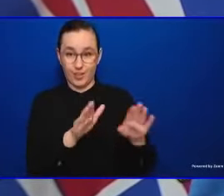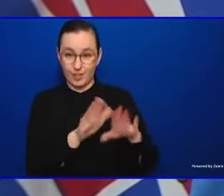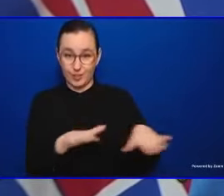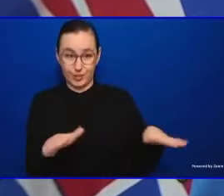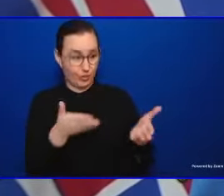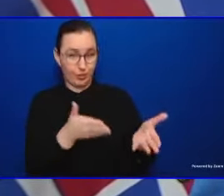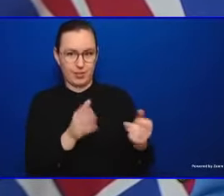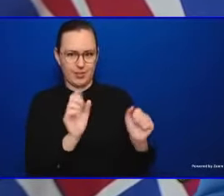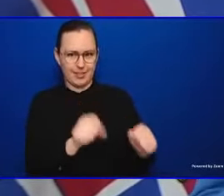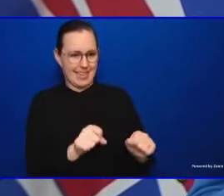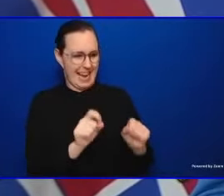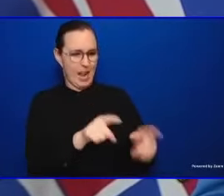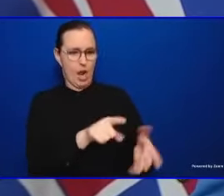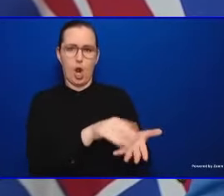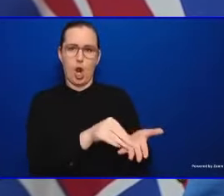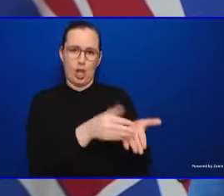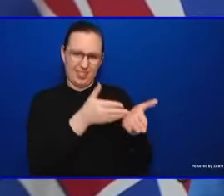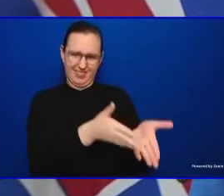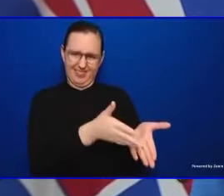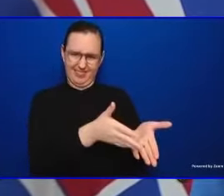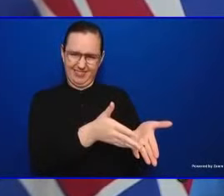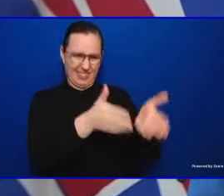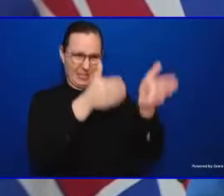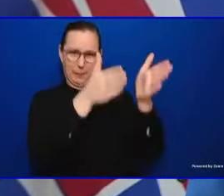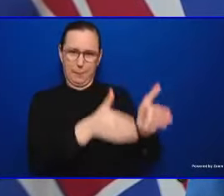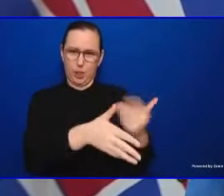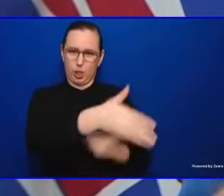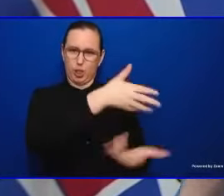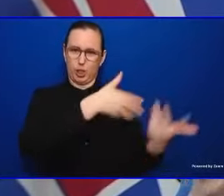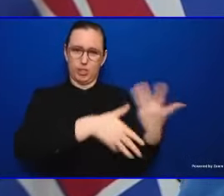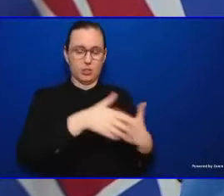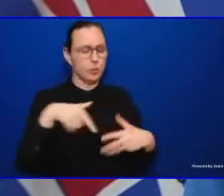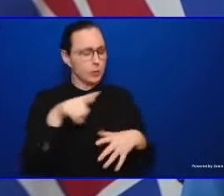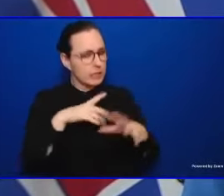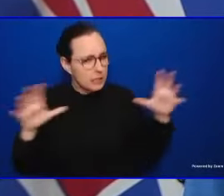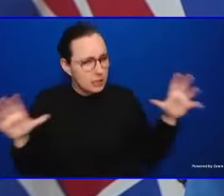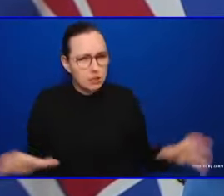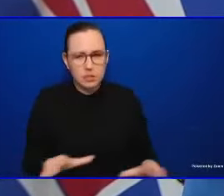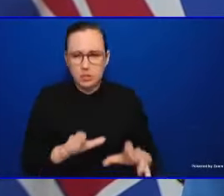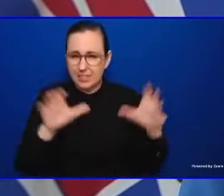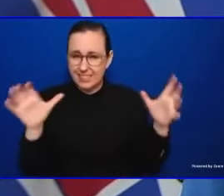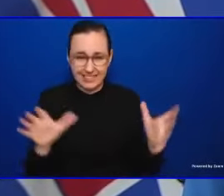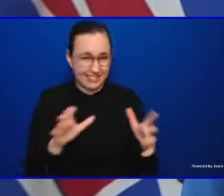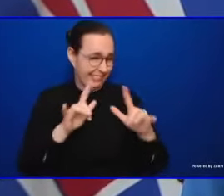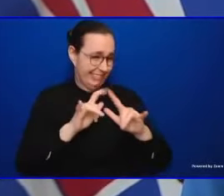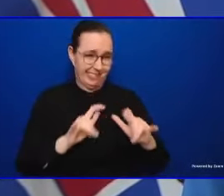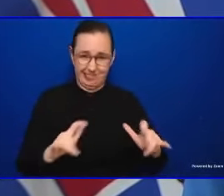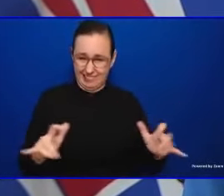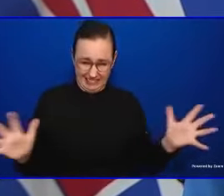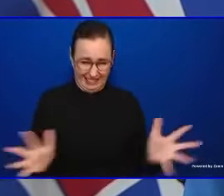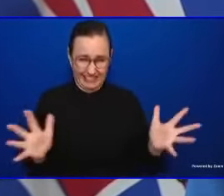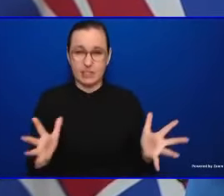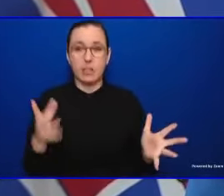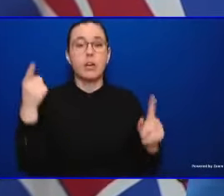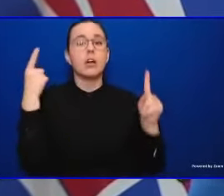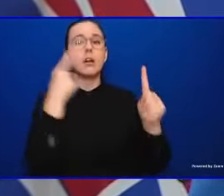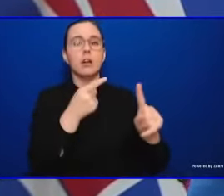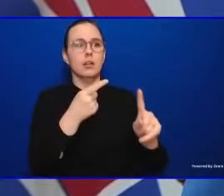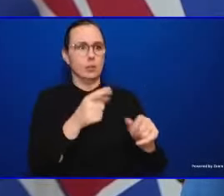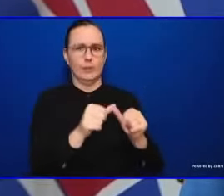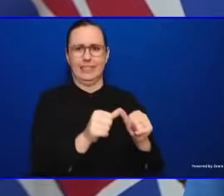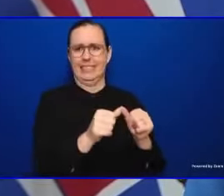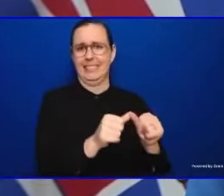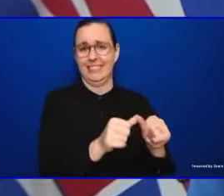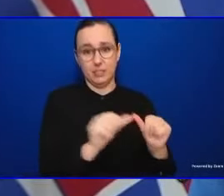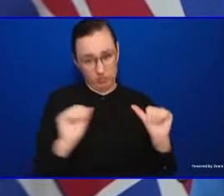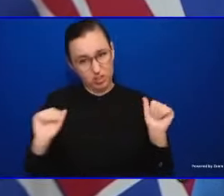work has happened to achieve that goal, and it's been challenging, and we're not out of the woods yet. But we have risen